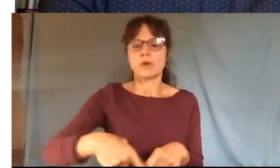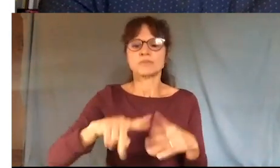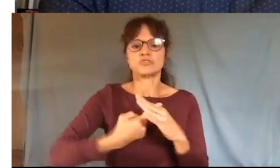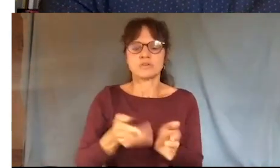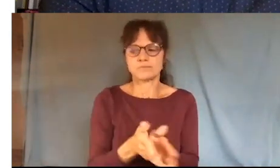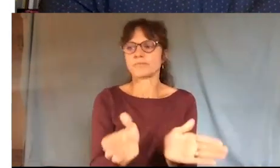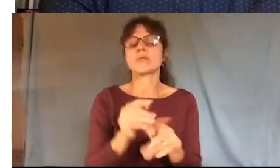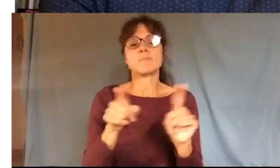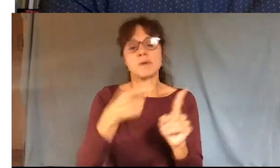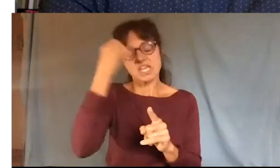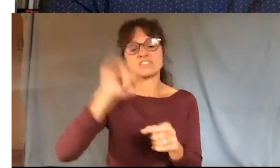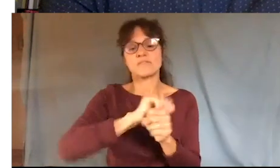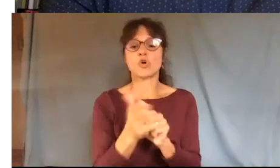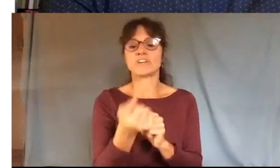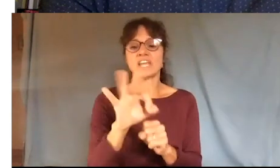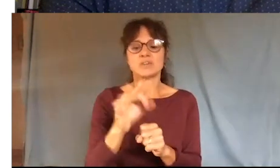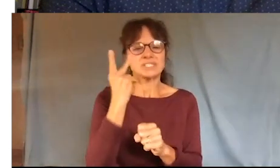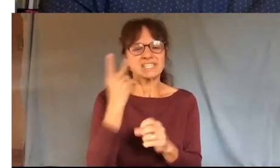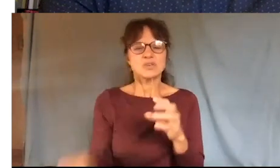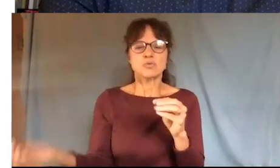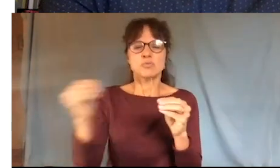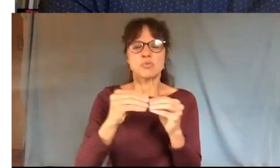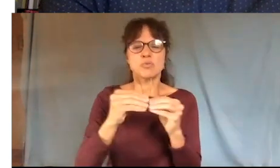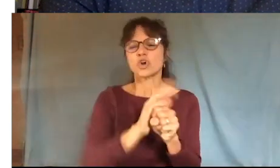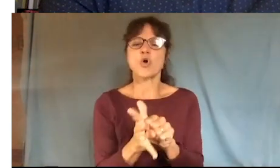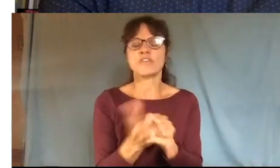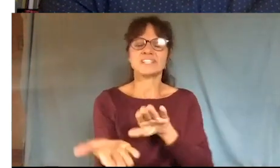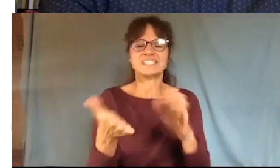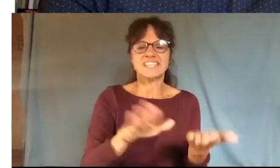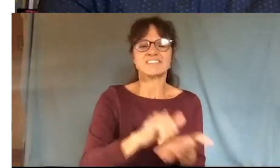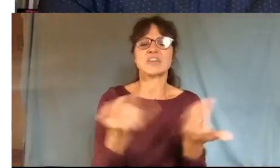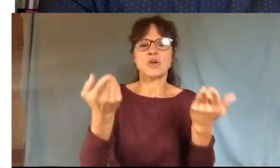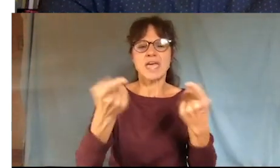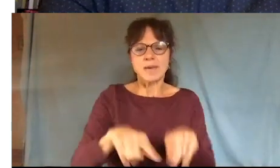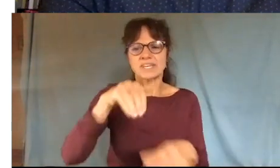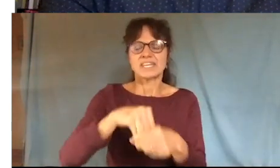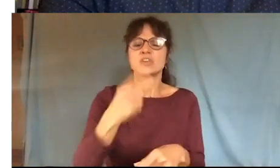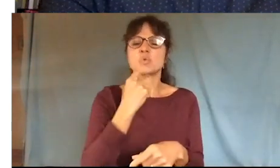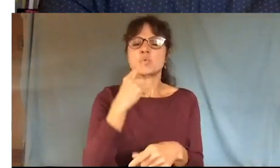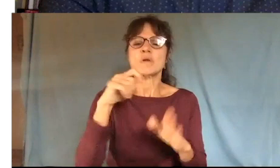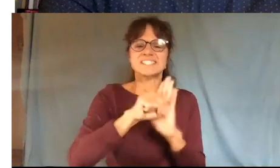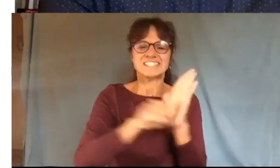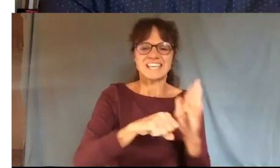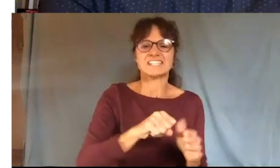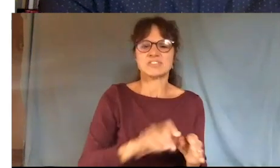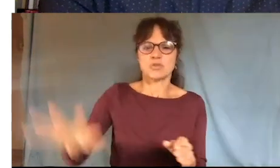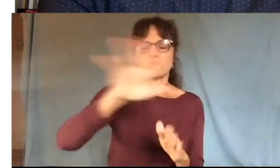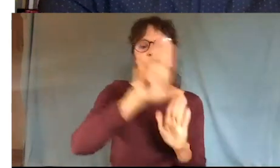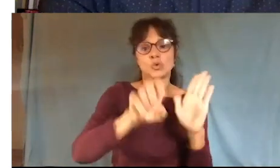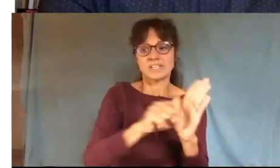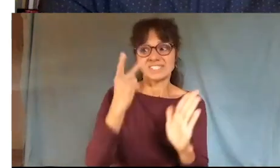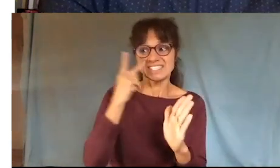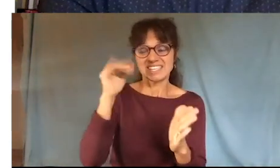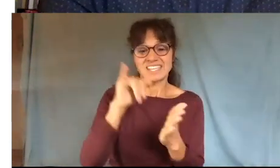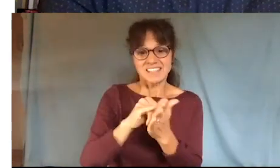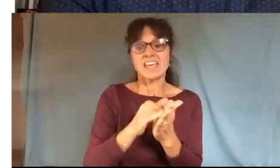But because of COVID-19, we're seeing more COVID-19 deaths that are taking place in red states in the United States. And we're seeing this